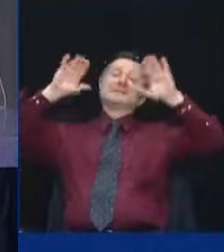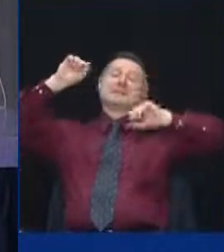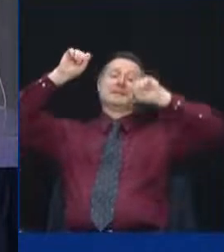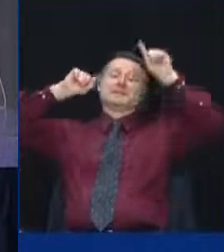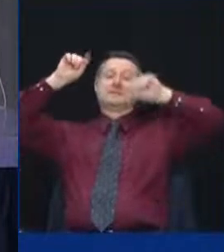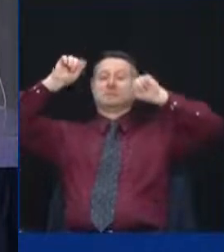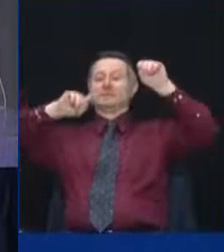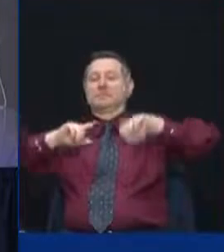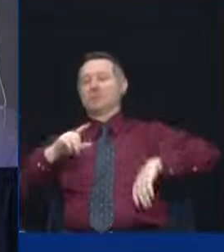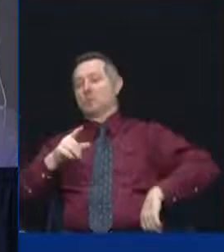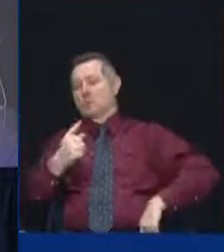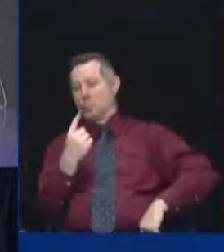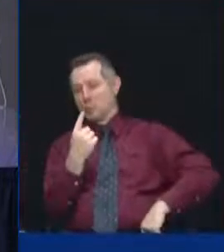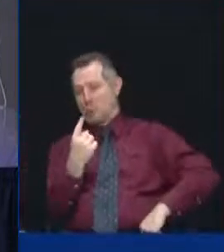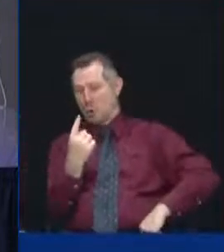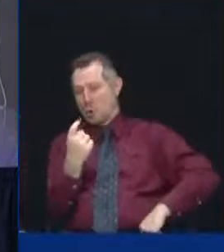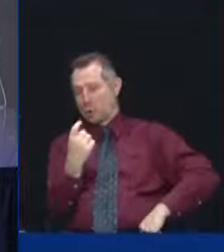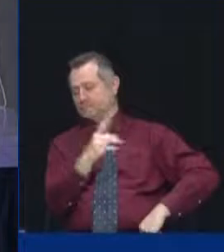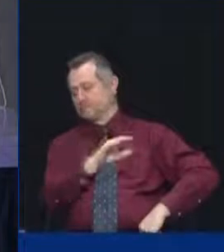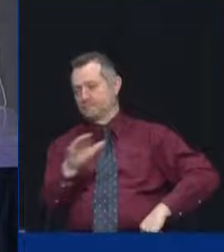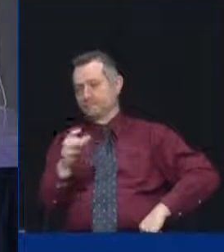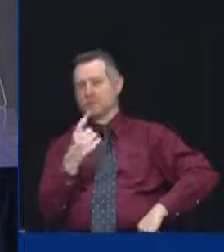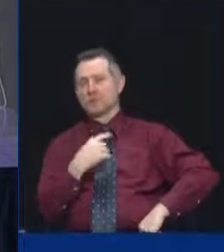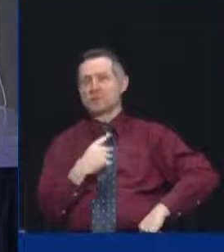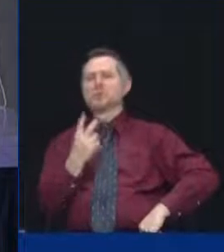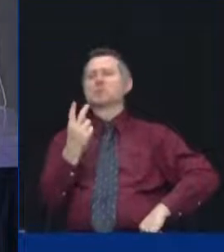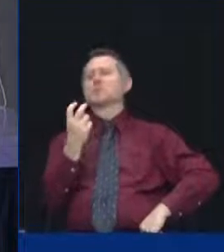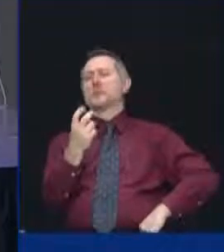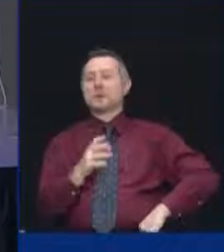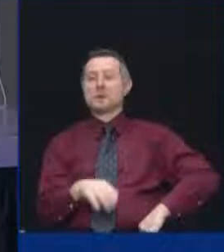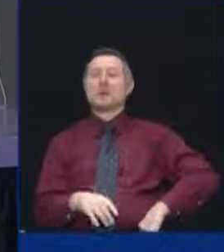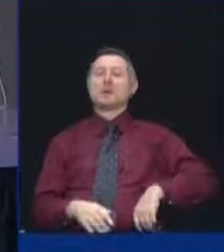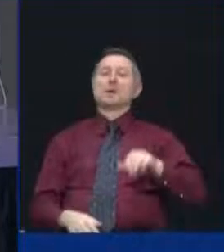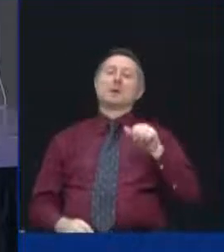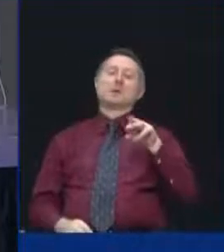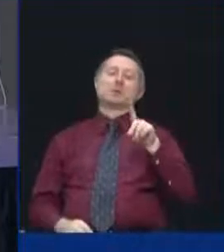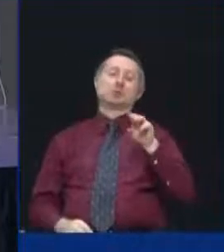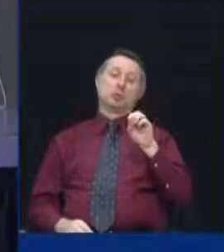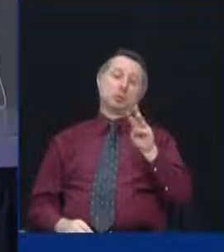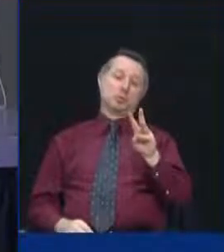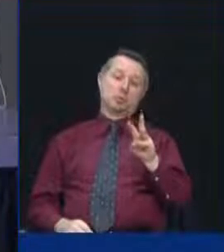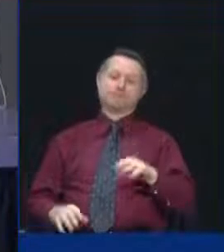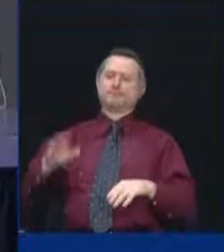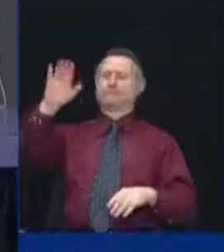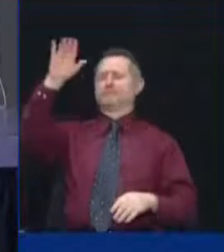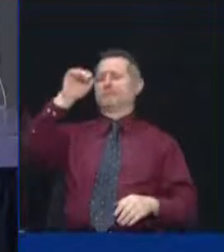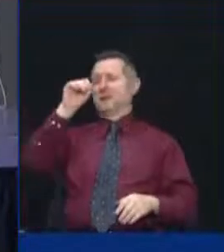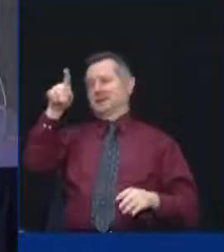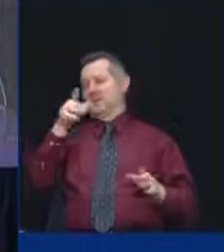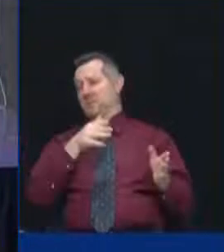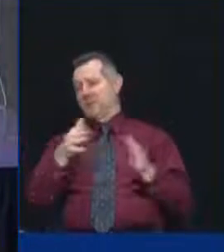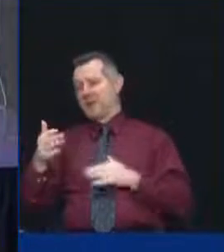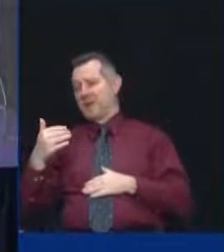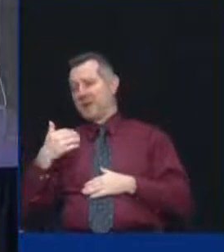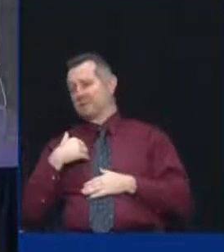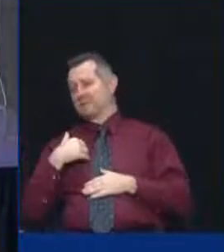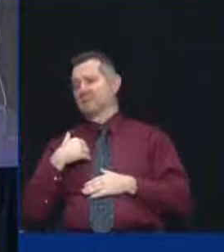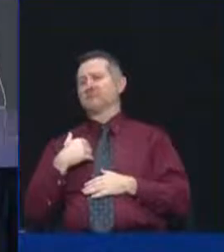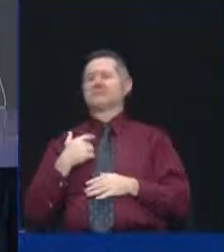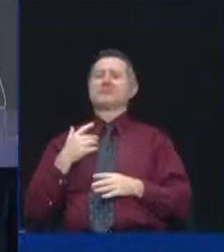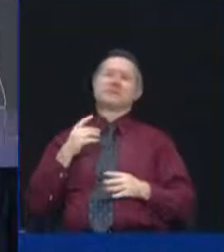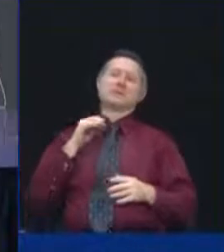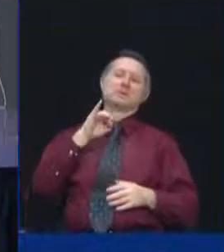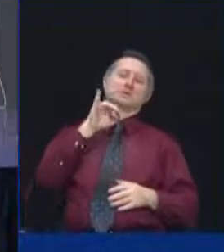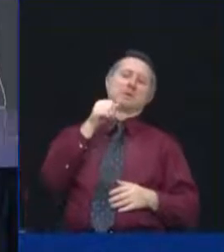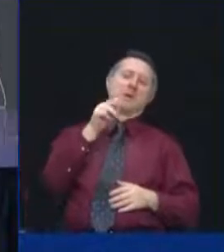Let's take one more. Let's take two more. Andrew and Pete, go ahead. Do you have a planned end date for either the Javits Center or